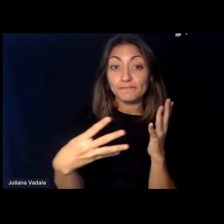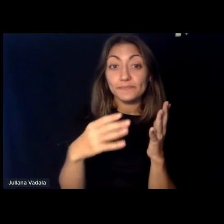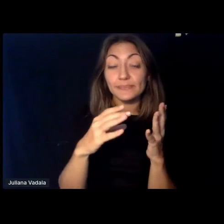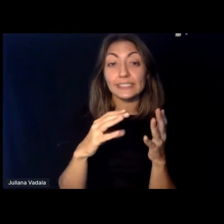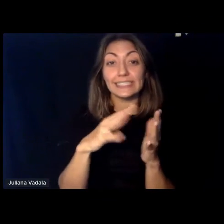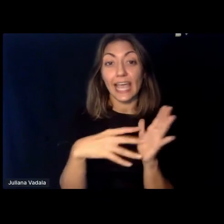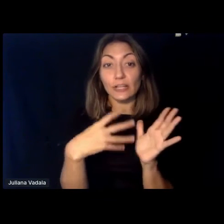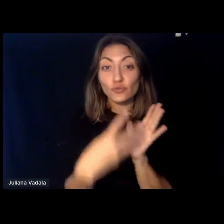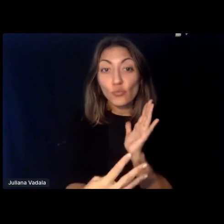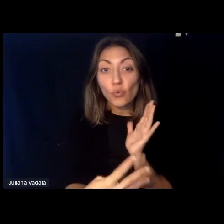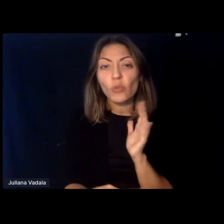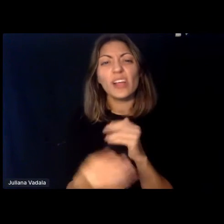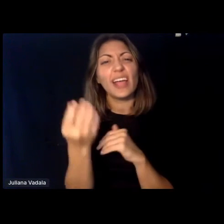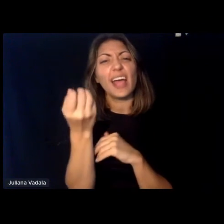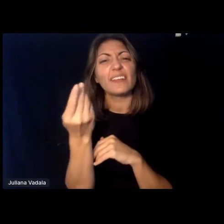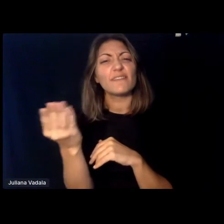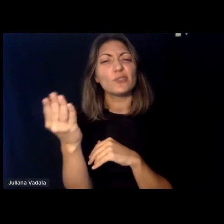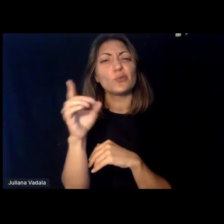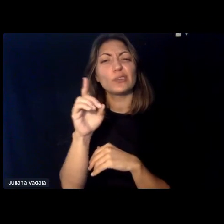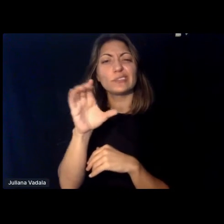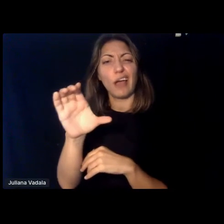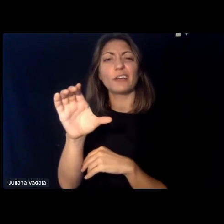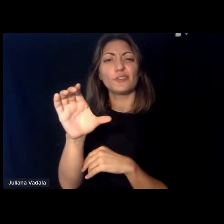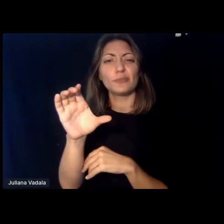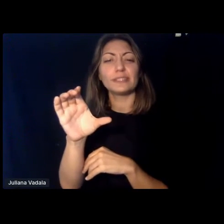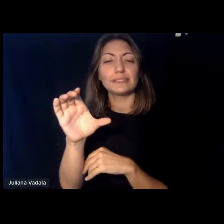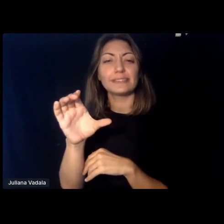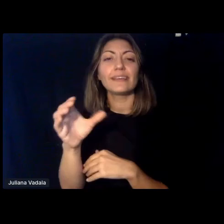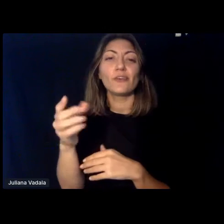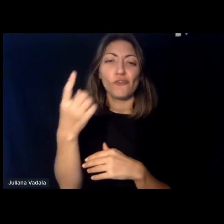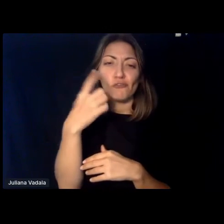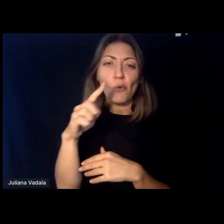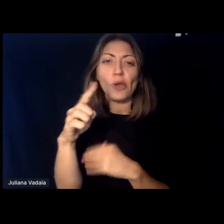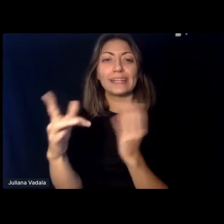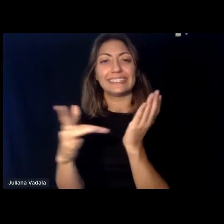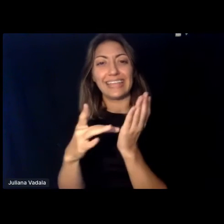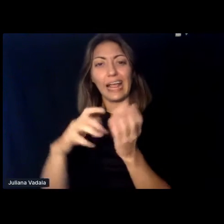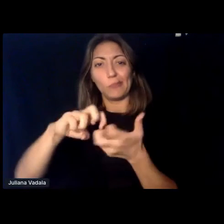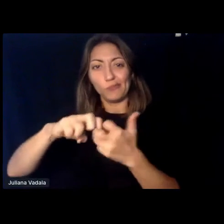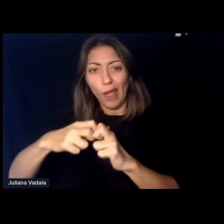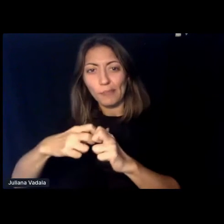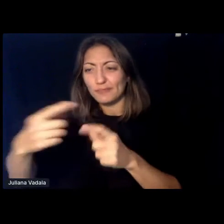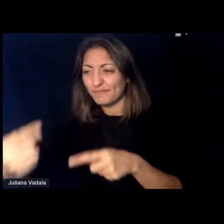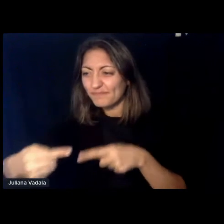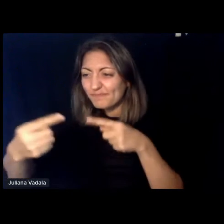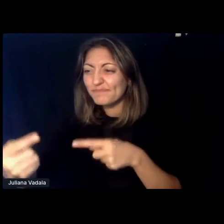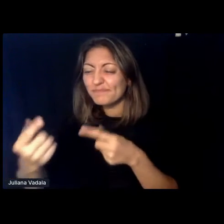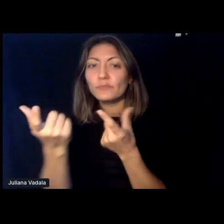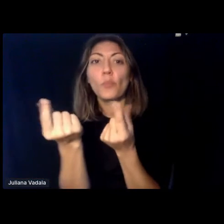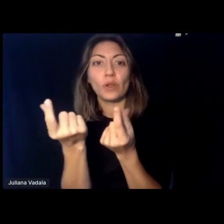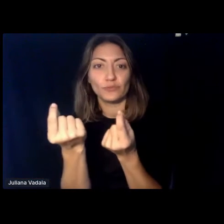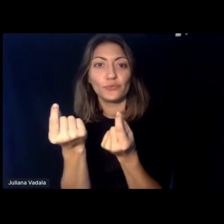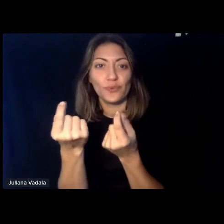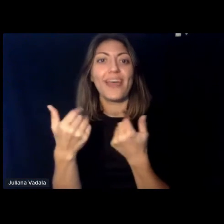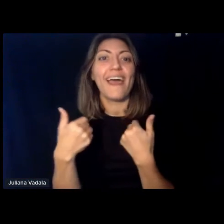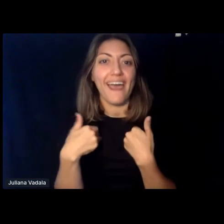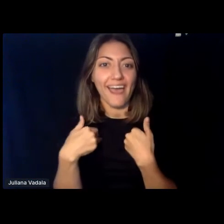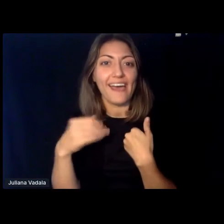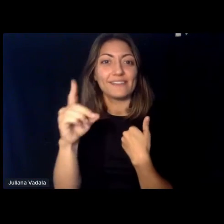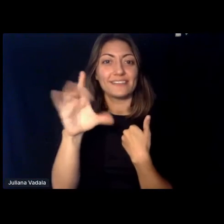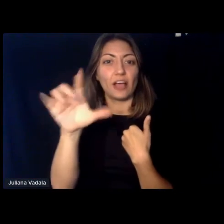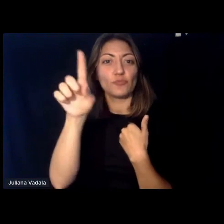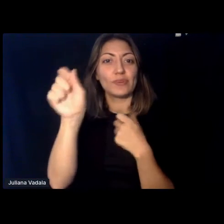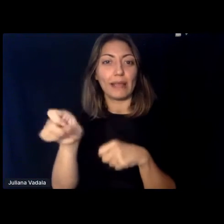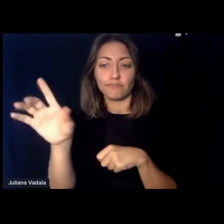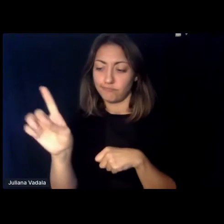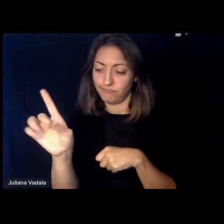help documents, as well as that email address that I just mentioned. And right below that is a little